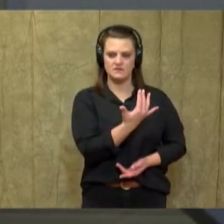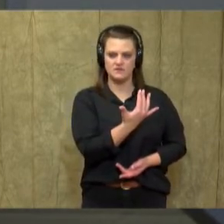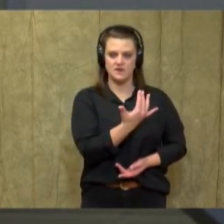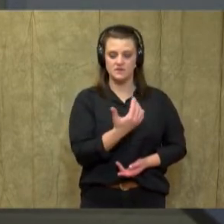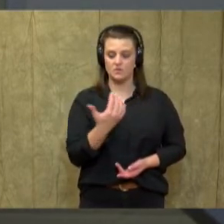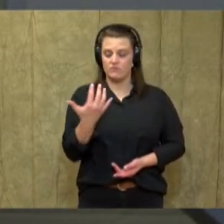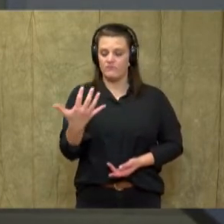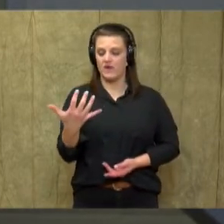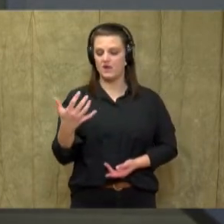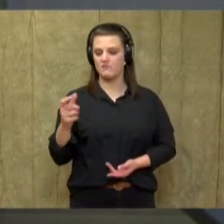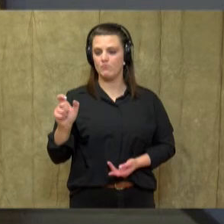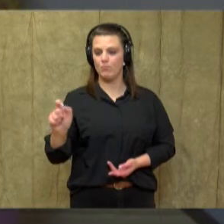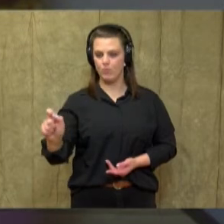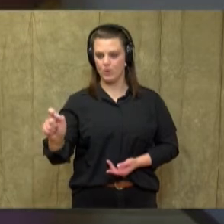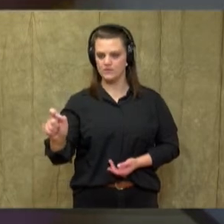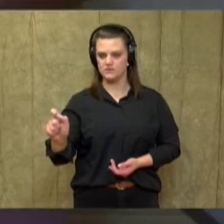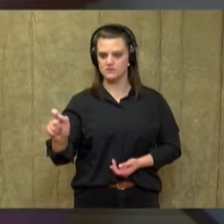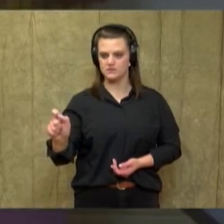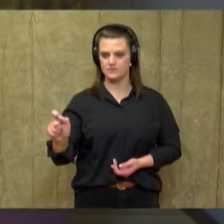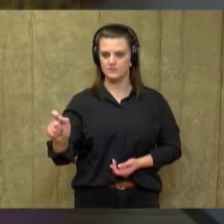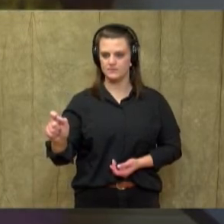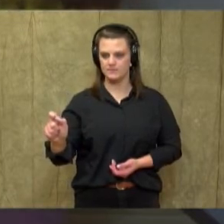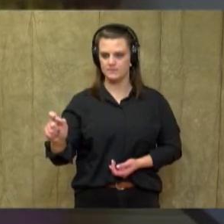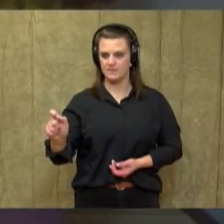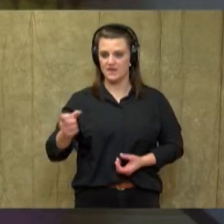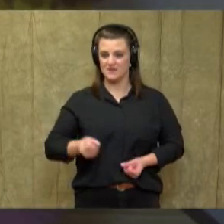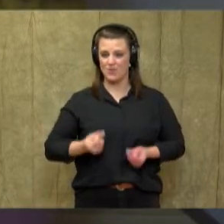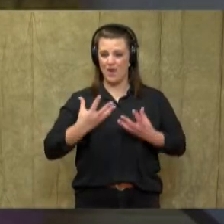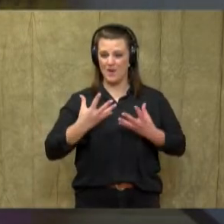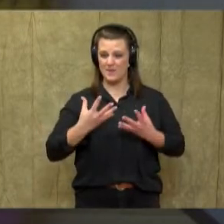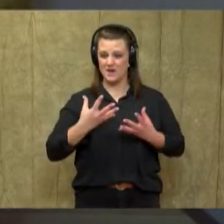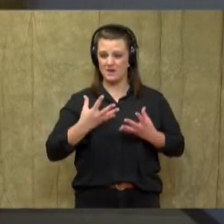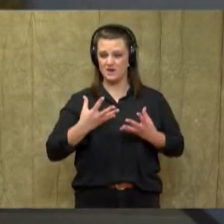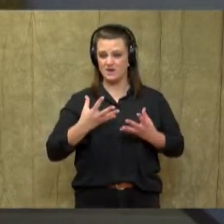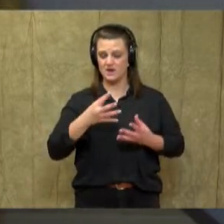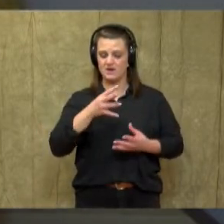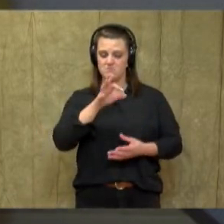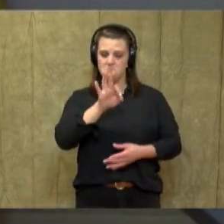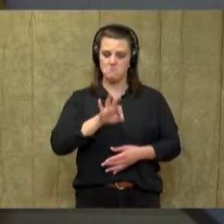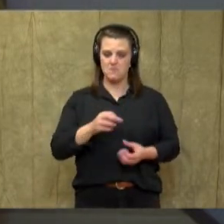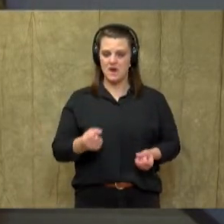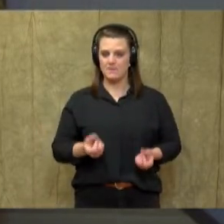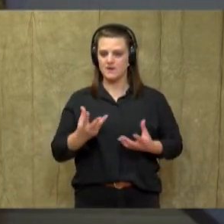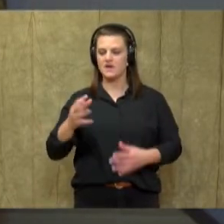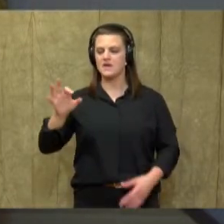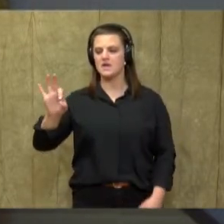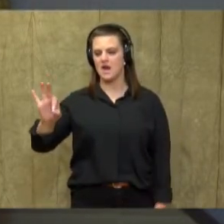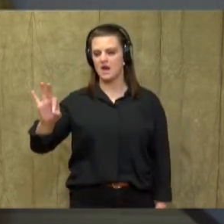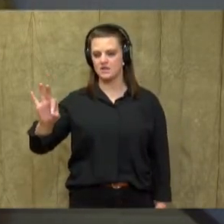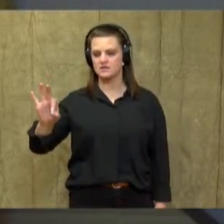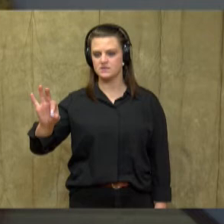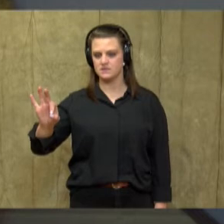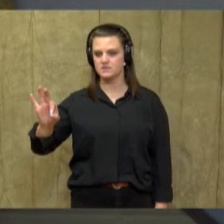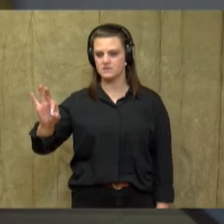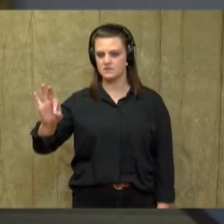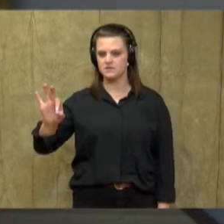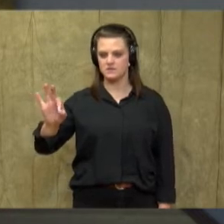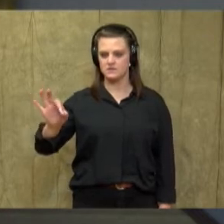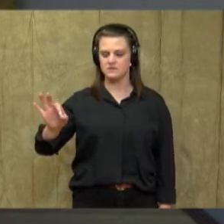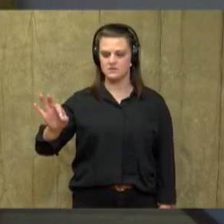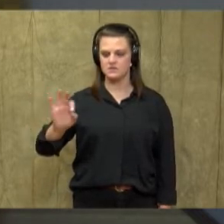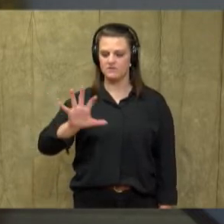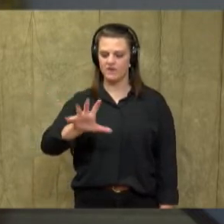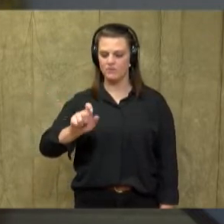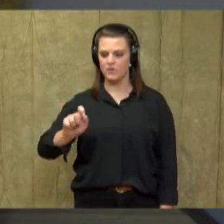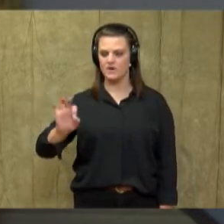write a 5 and then my decimal point. How many tenths do I have? I have 9/10. All